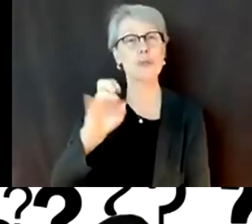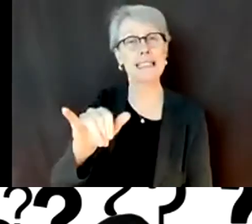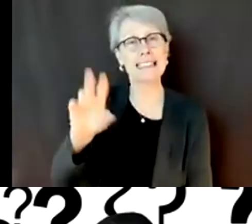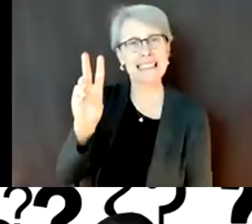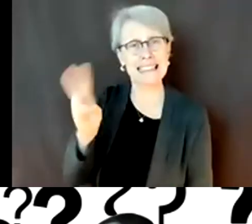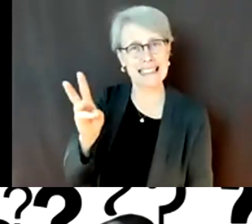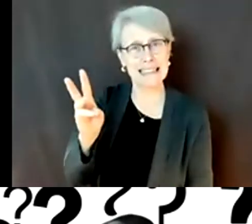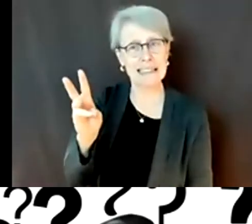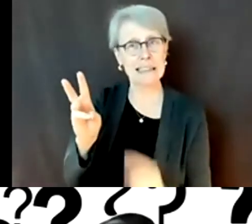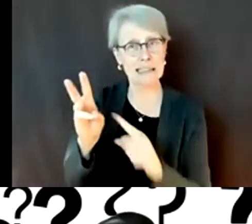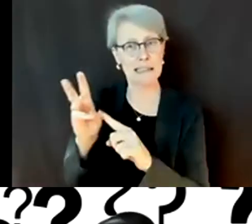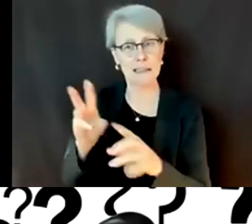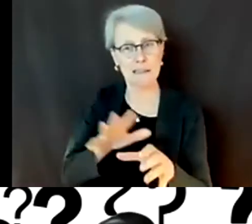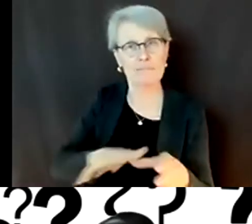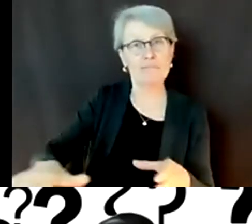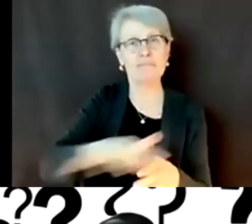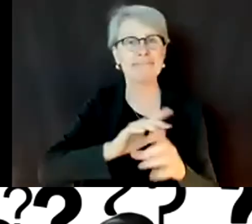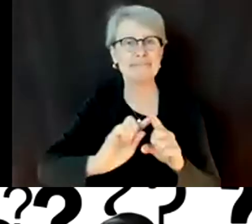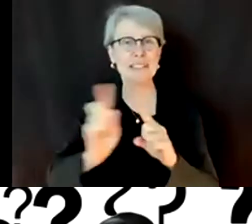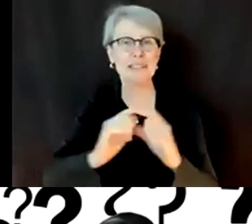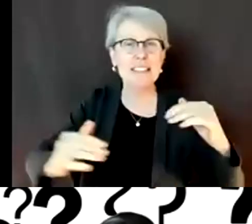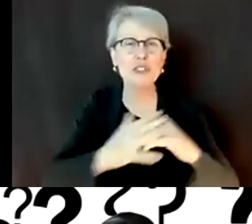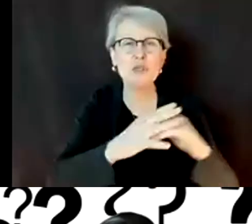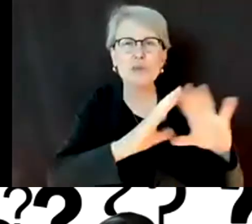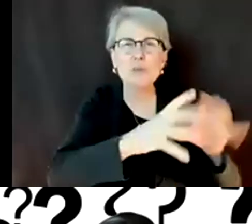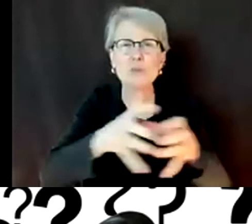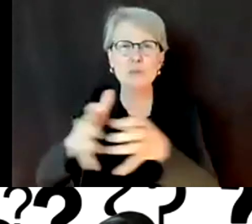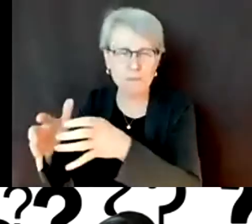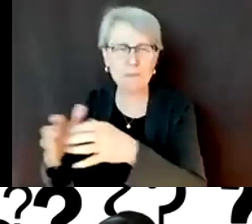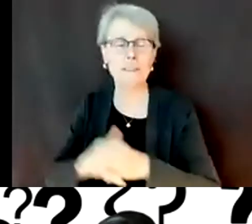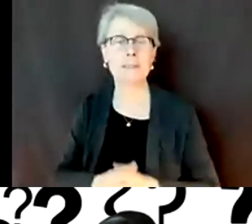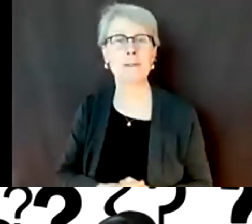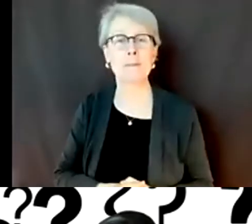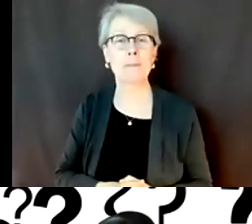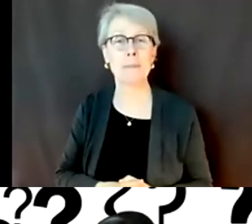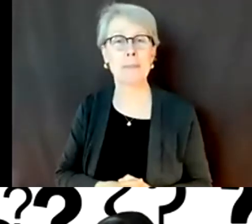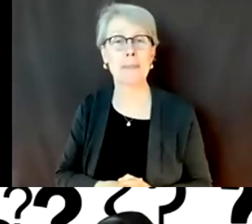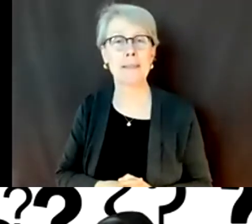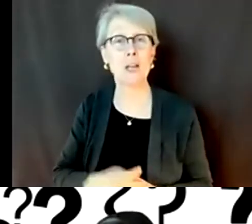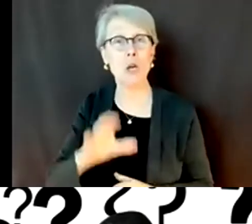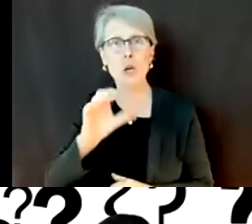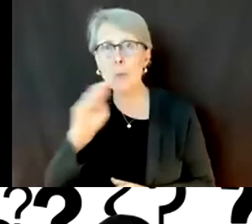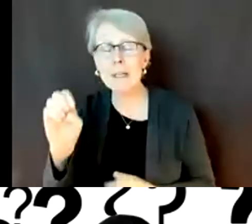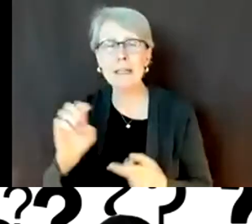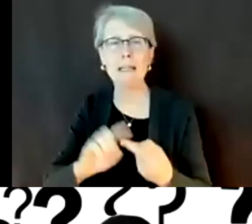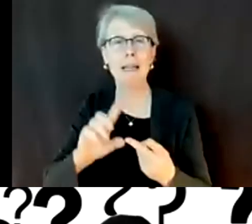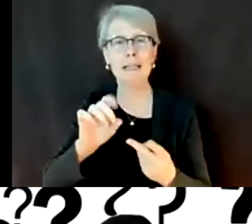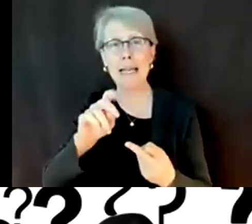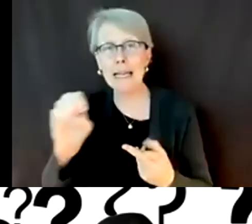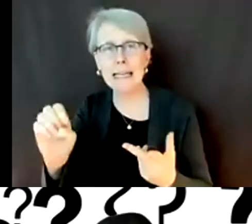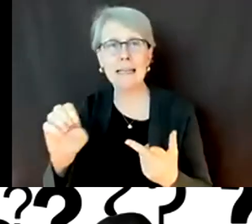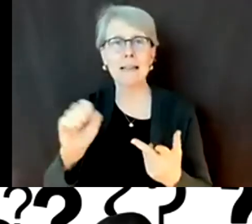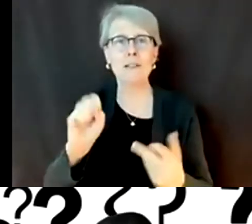incorporates a whole bunch of Indigenous peoples. The Cree, the Dene, the Saulteaux,